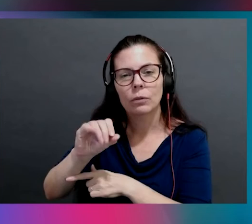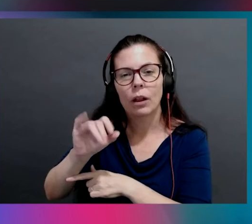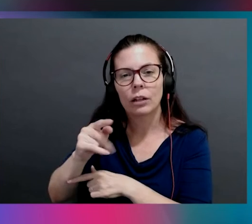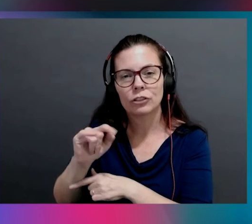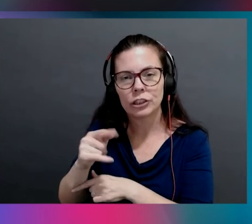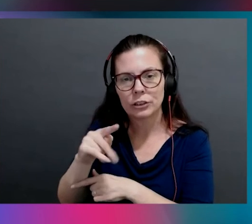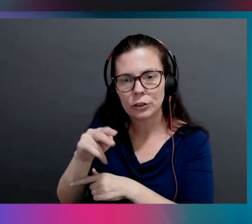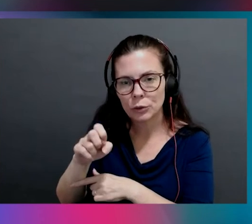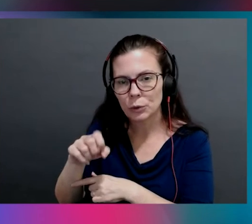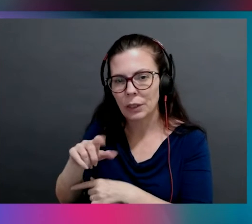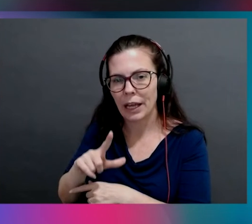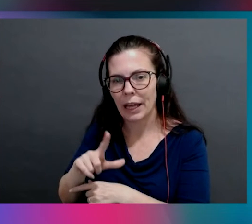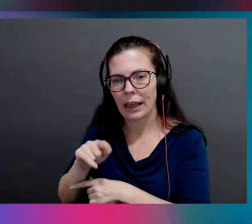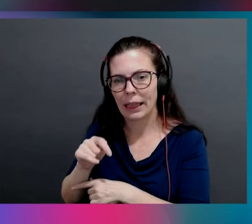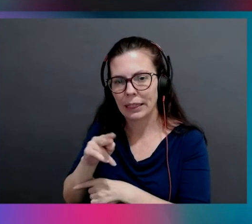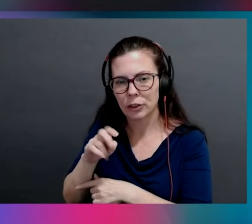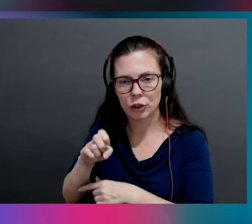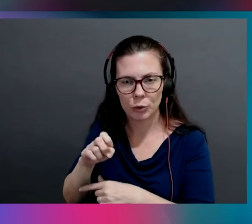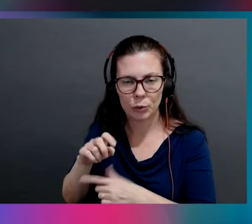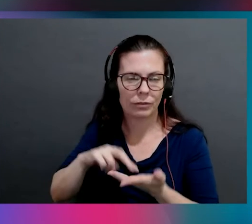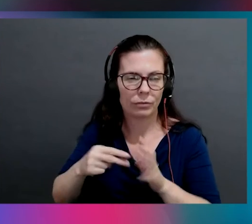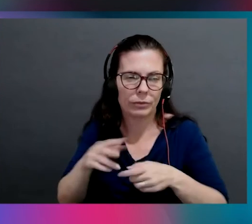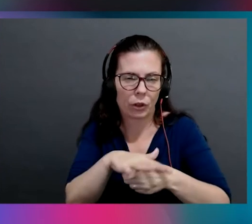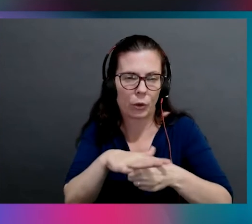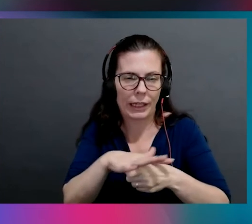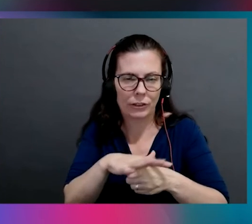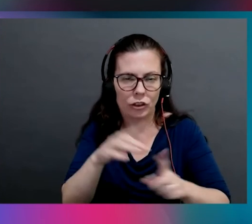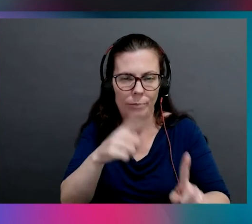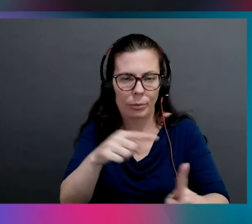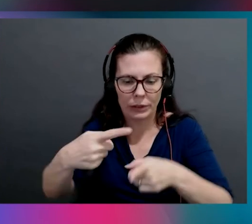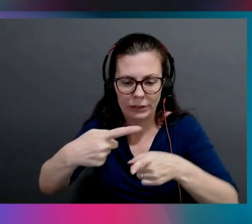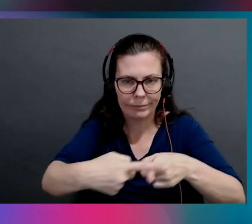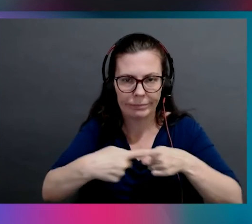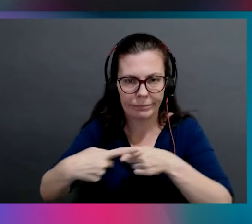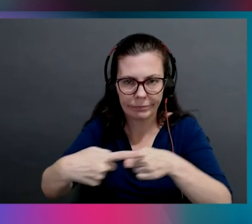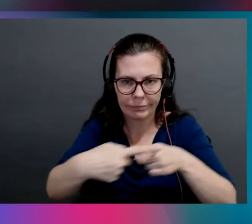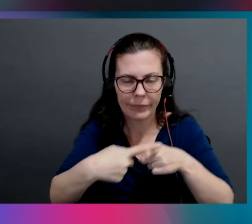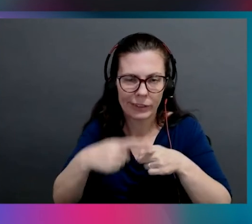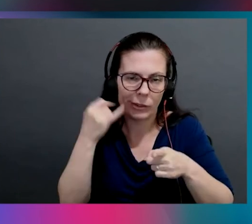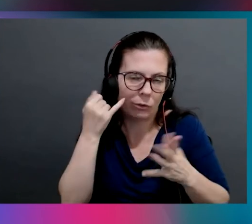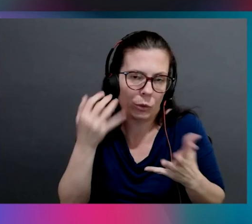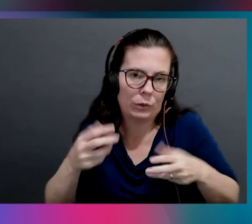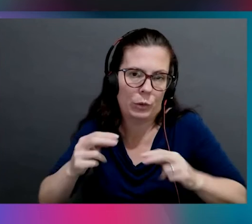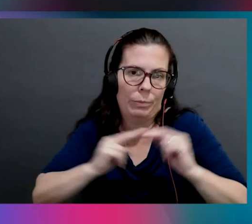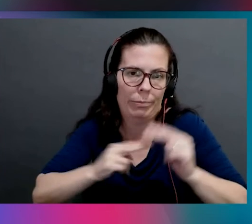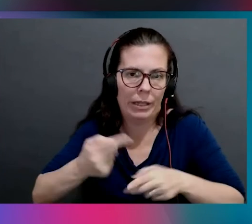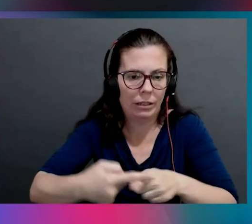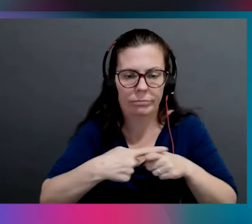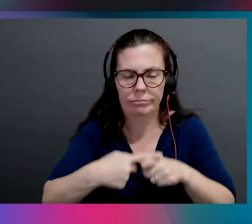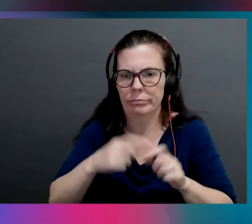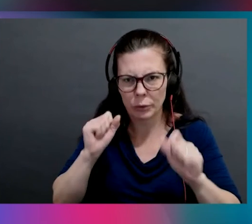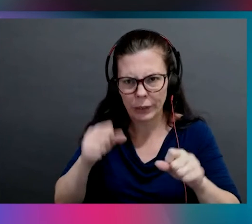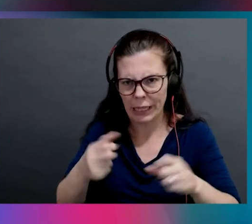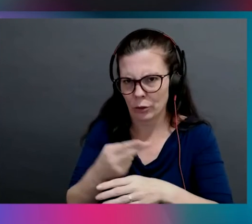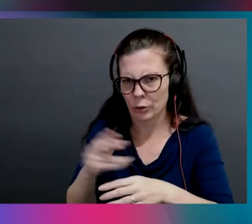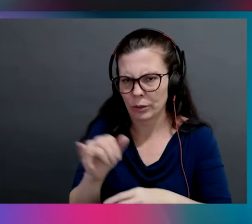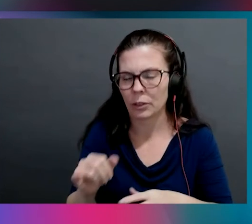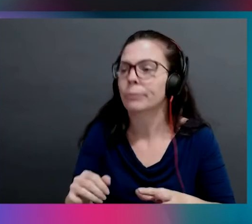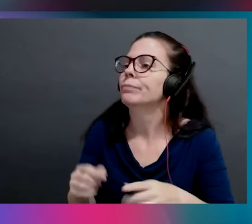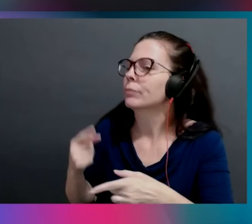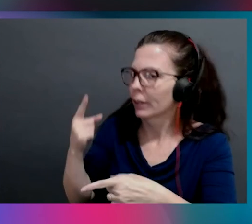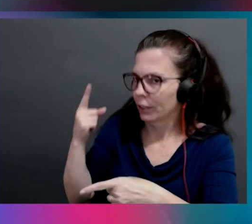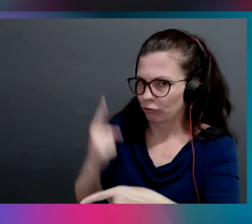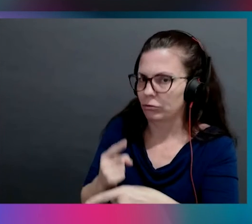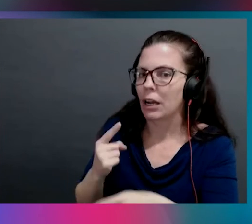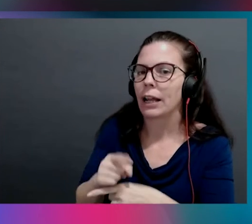And we can use that for other things as well on top of it if you want to build something. Excellent. Correct, yeah. And one of the other things this is doing is